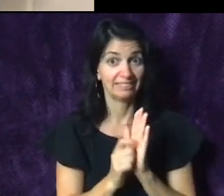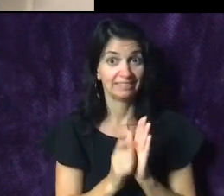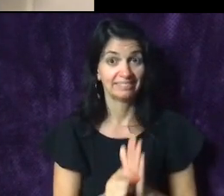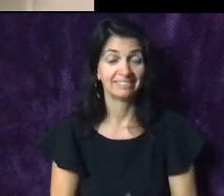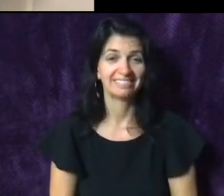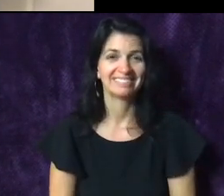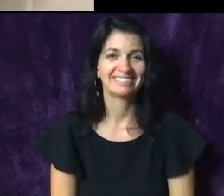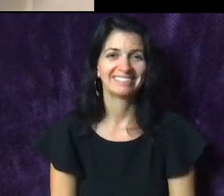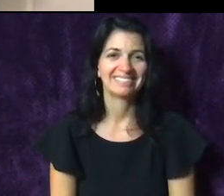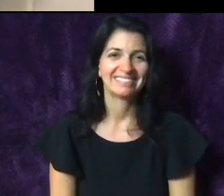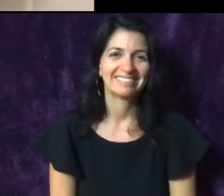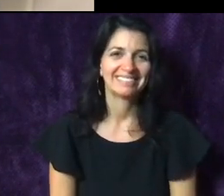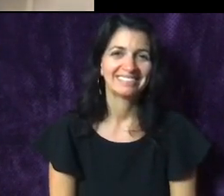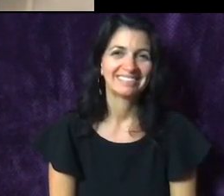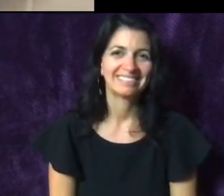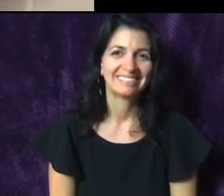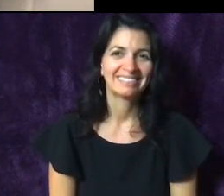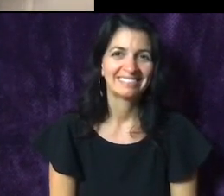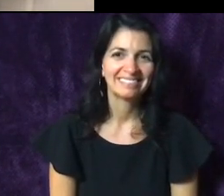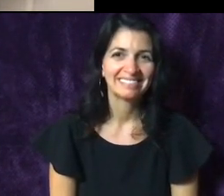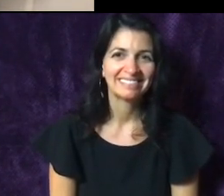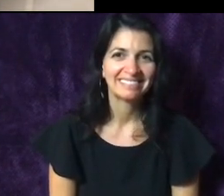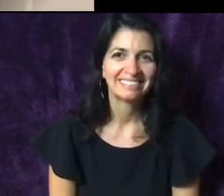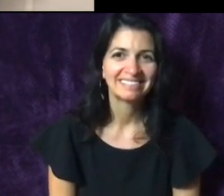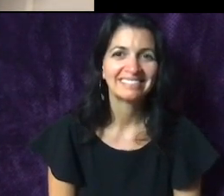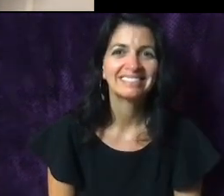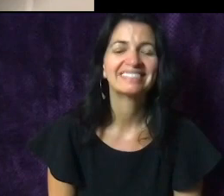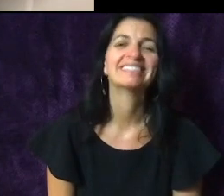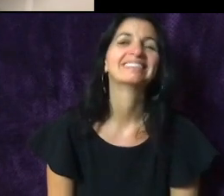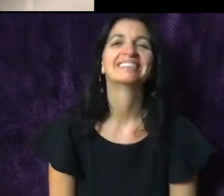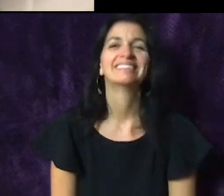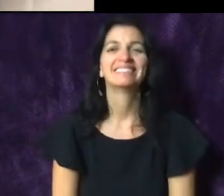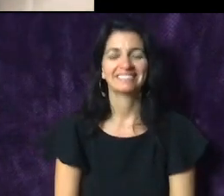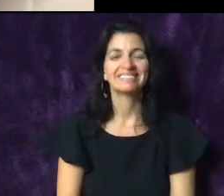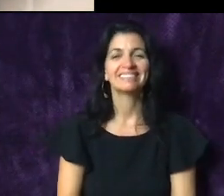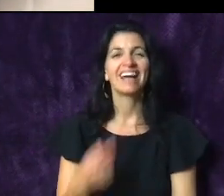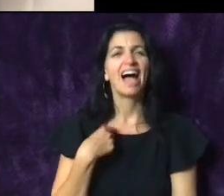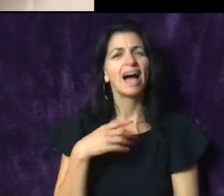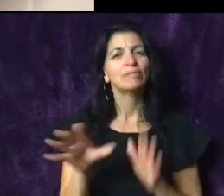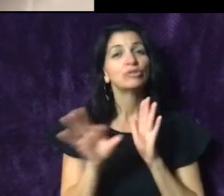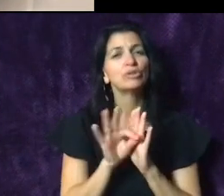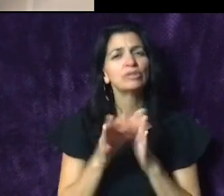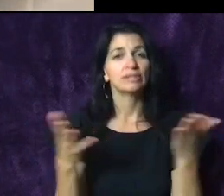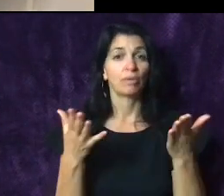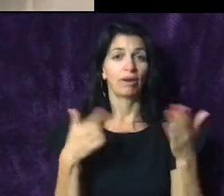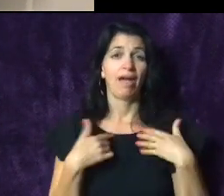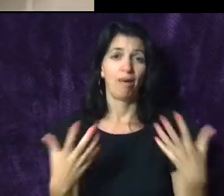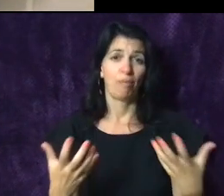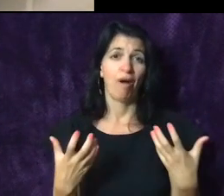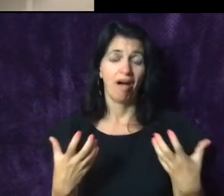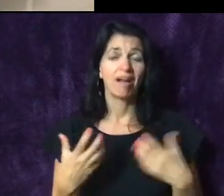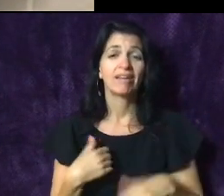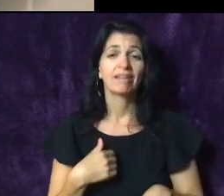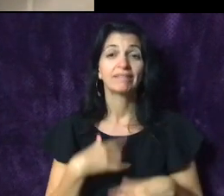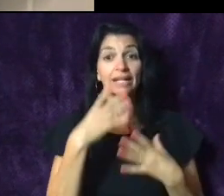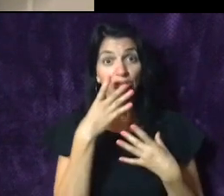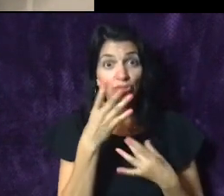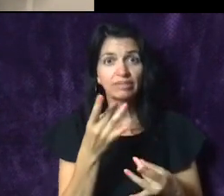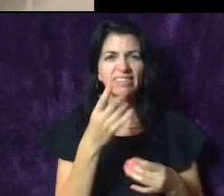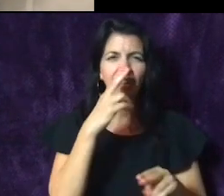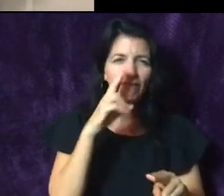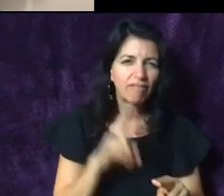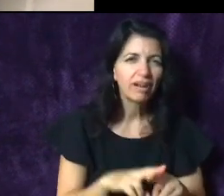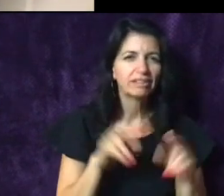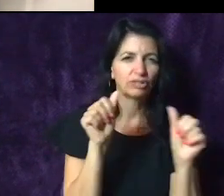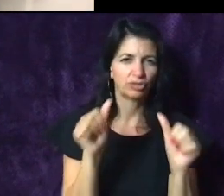on the high. And I'm just choosing what I want. I'm just gonna see how it looks. I'm kind of going by a fun, interesting shape,